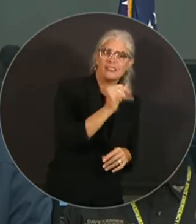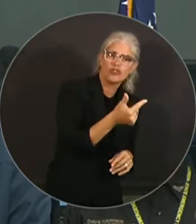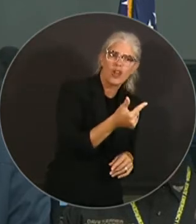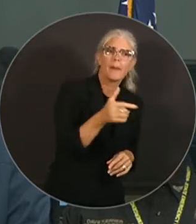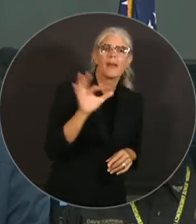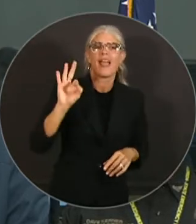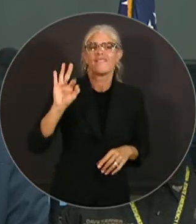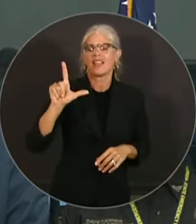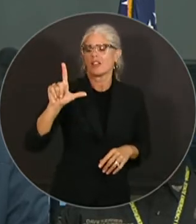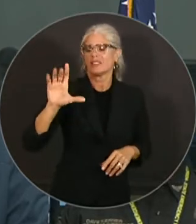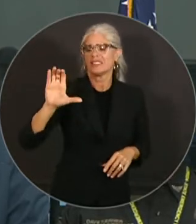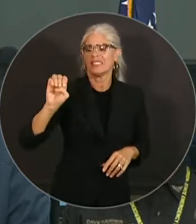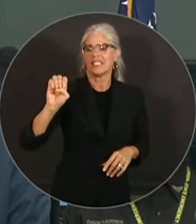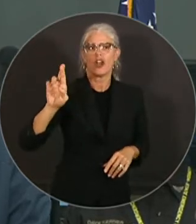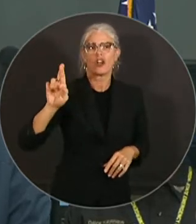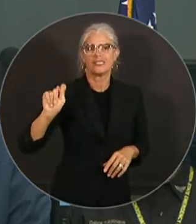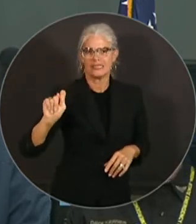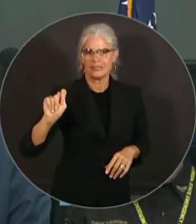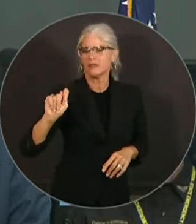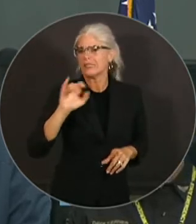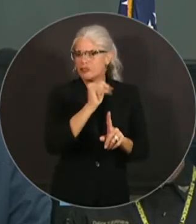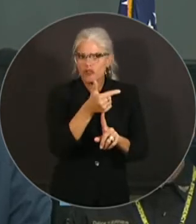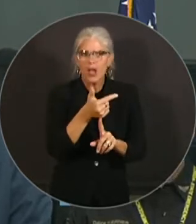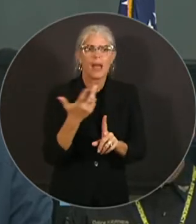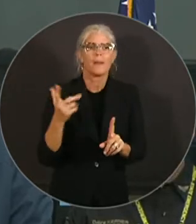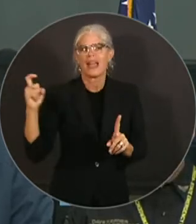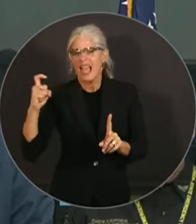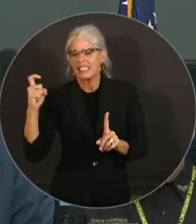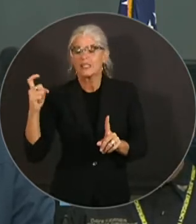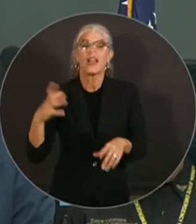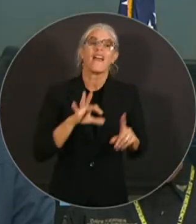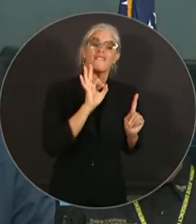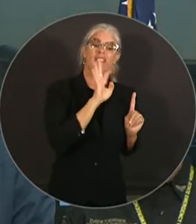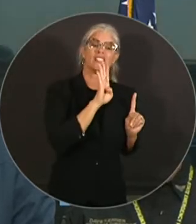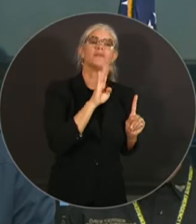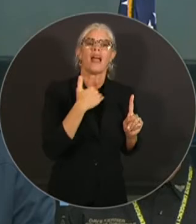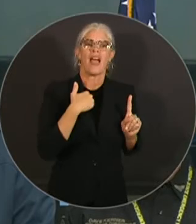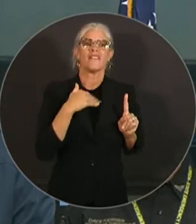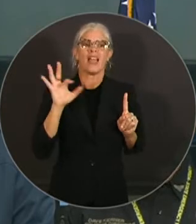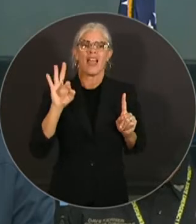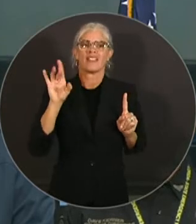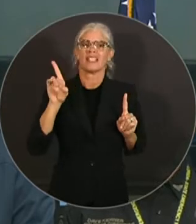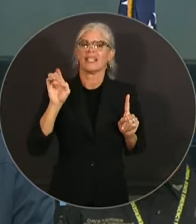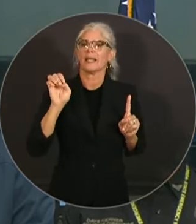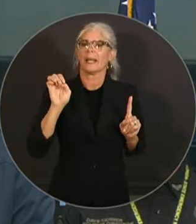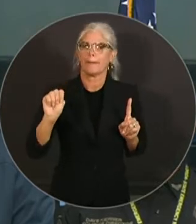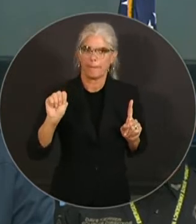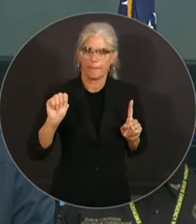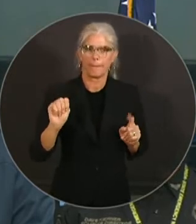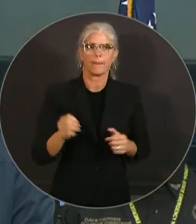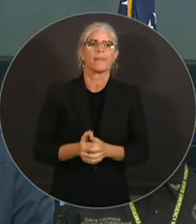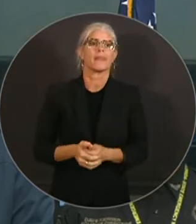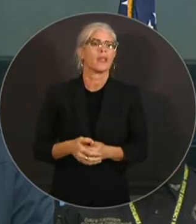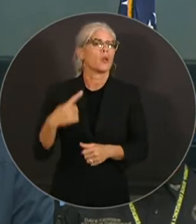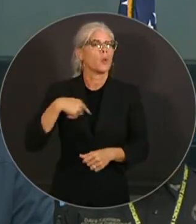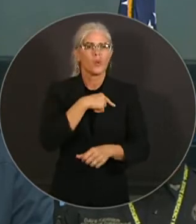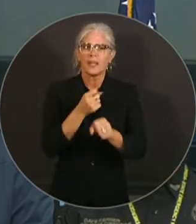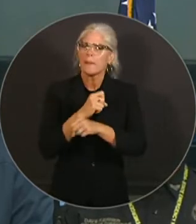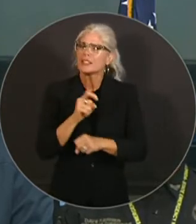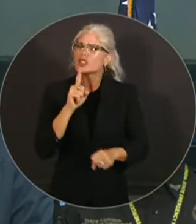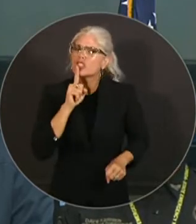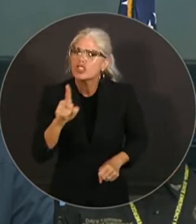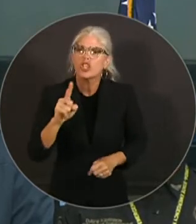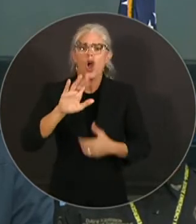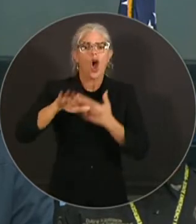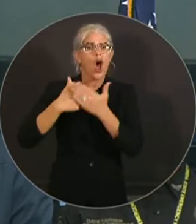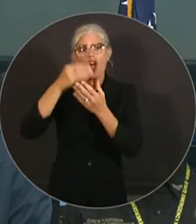FLSERT, that's at Florida CERT, and Facebook at FDEM. We're sharing all of those updates in real time, and